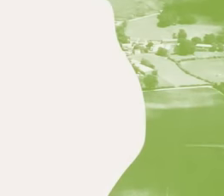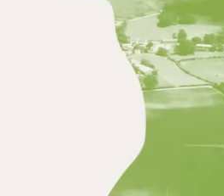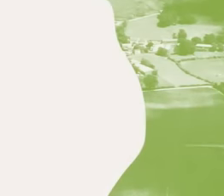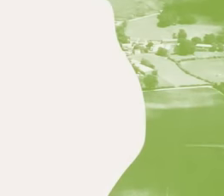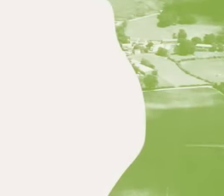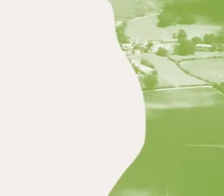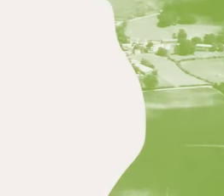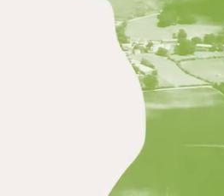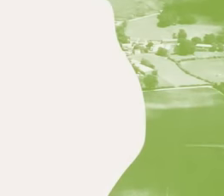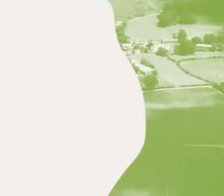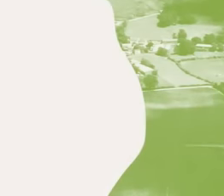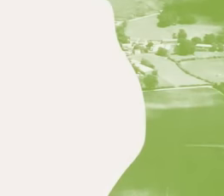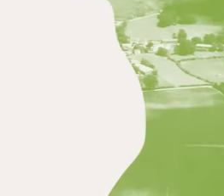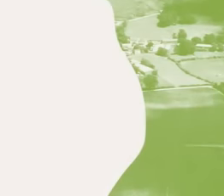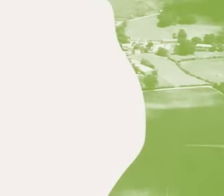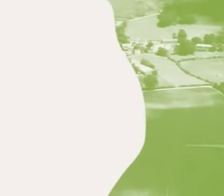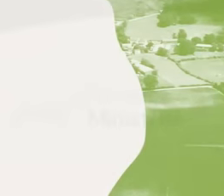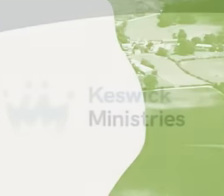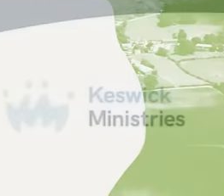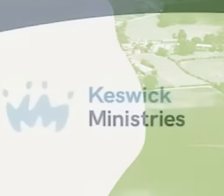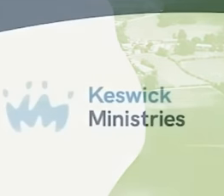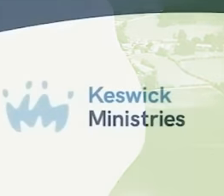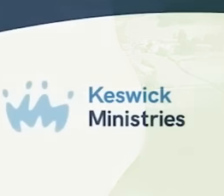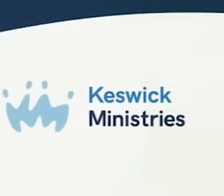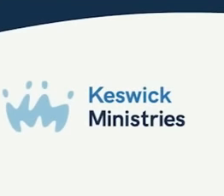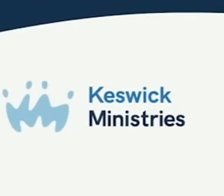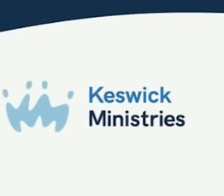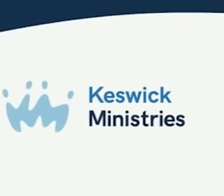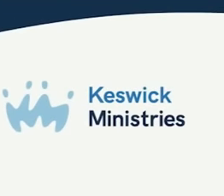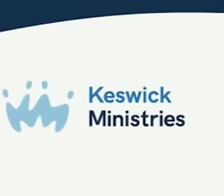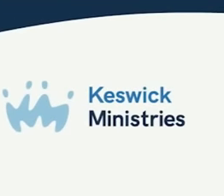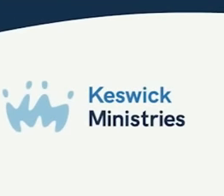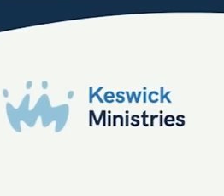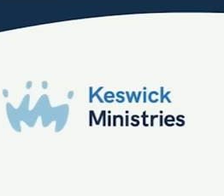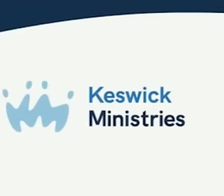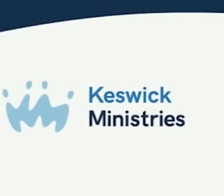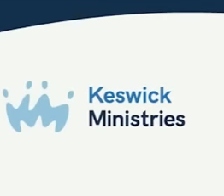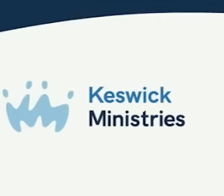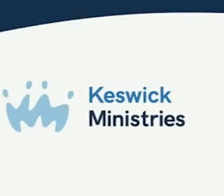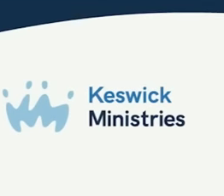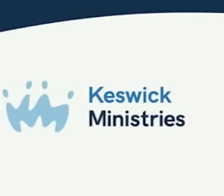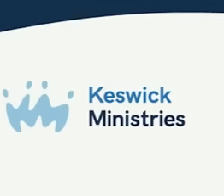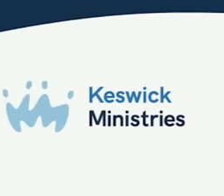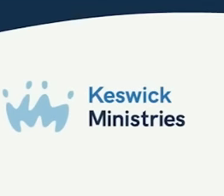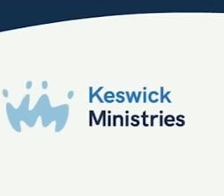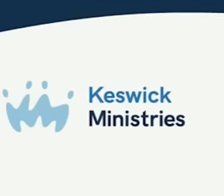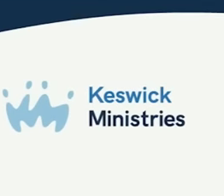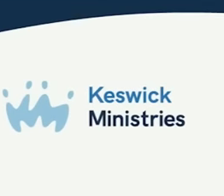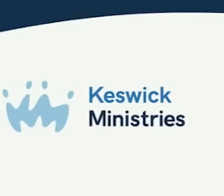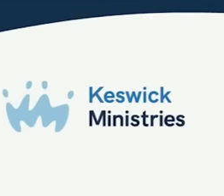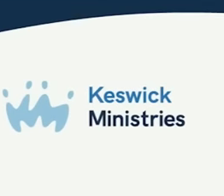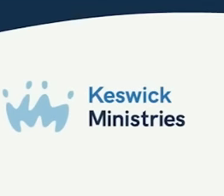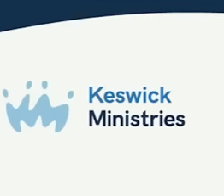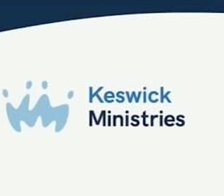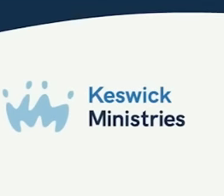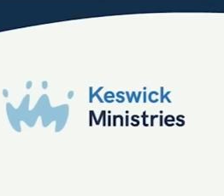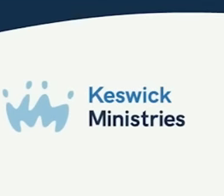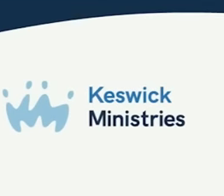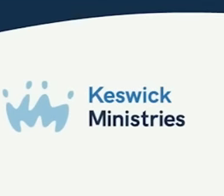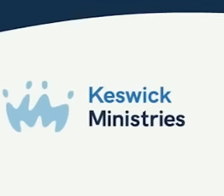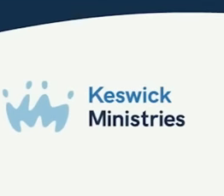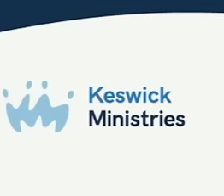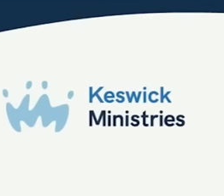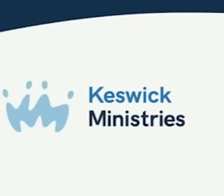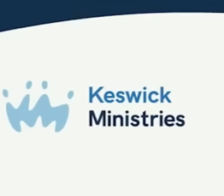great is your love and kindness, O God of goodness,